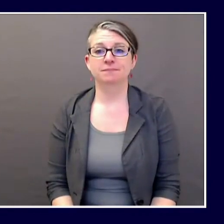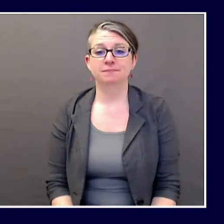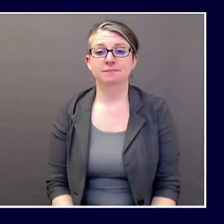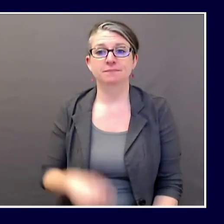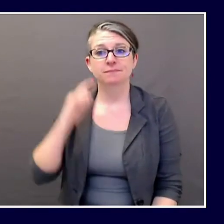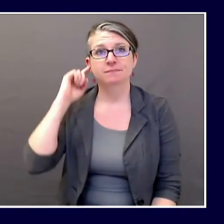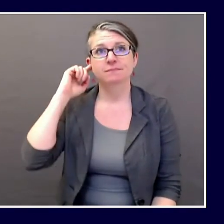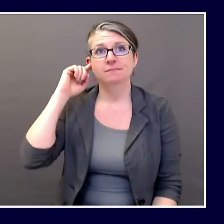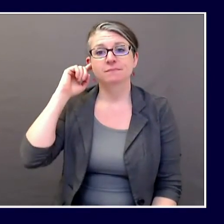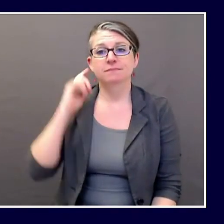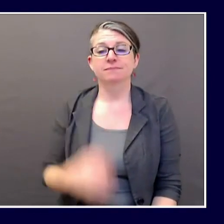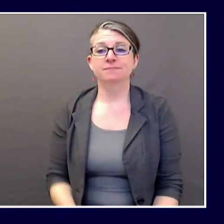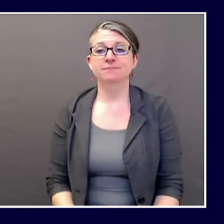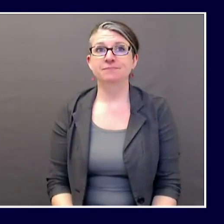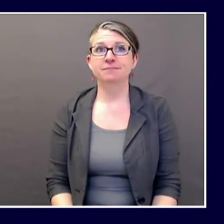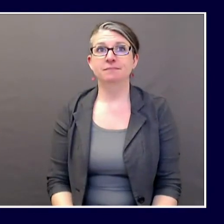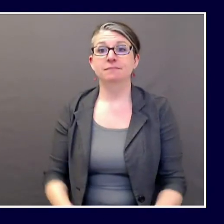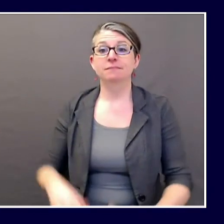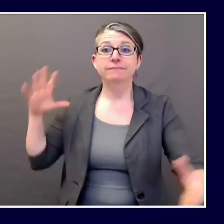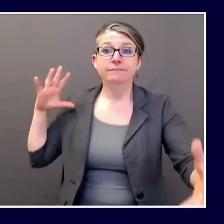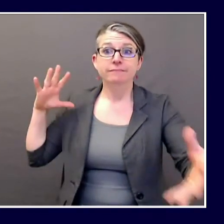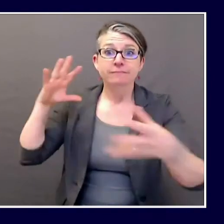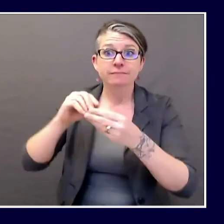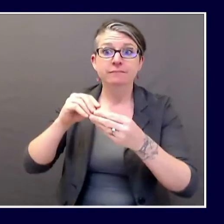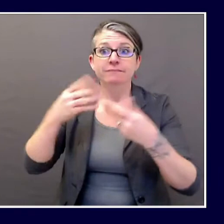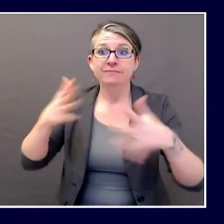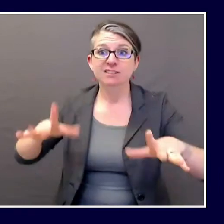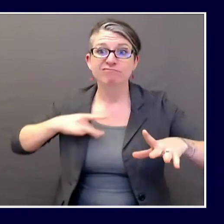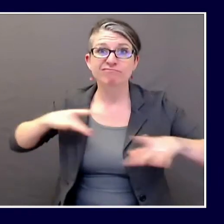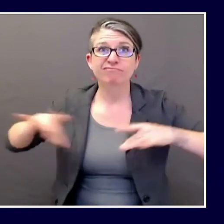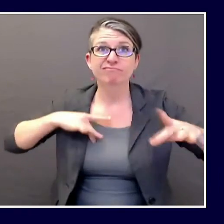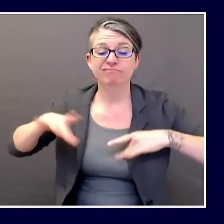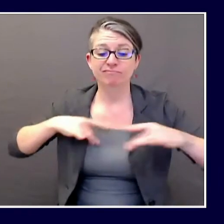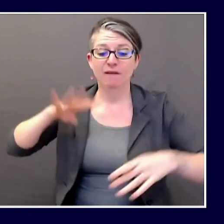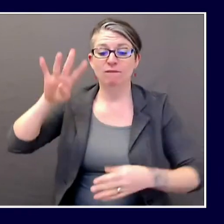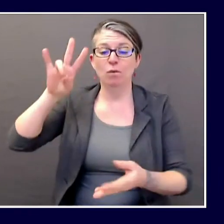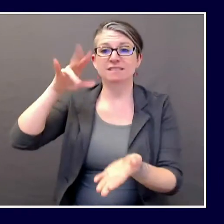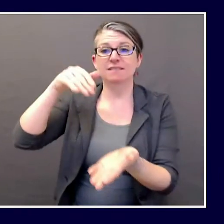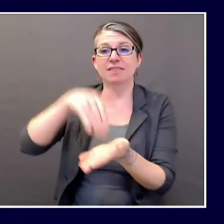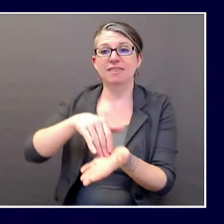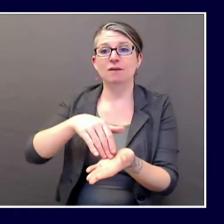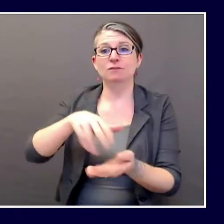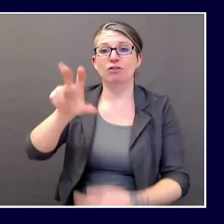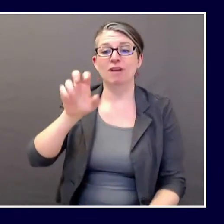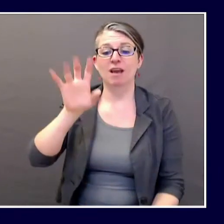Overall, across the state, we now have a total of